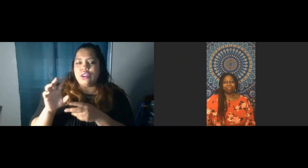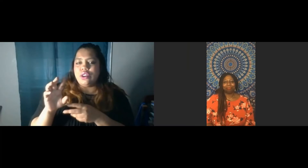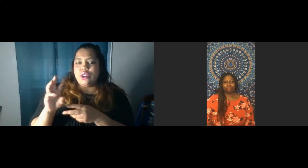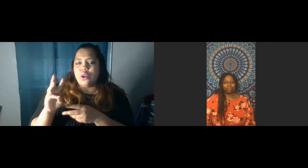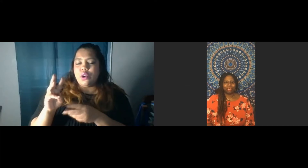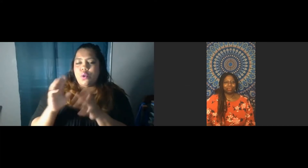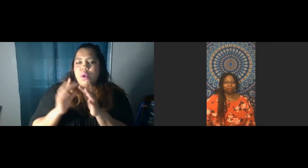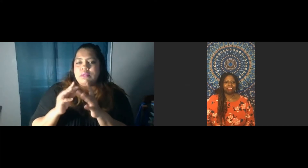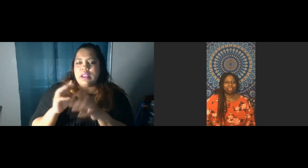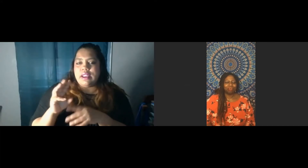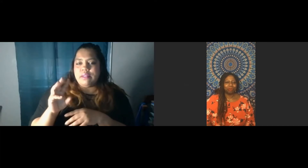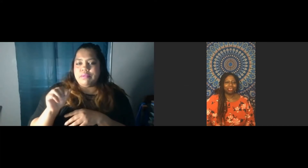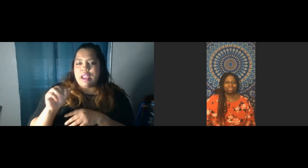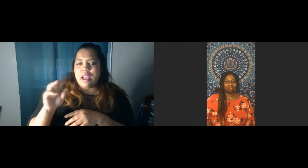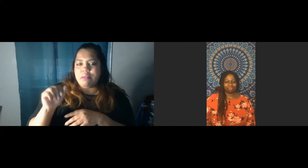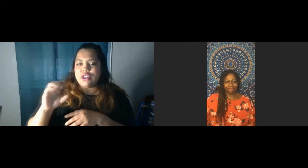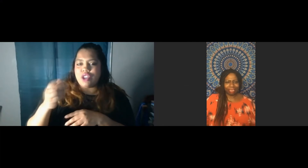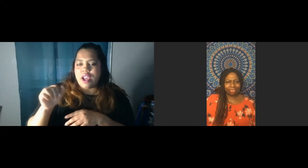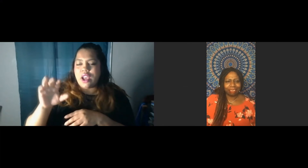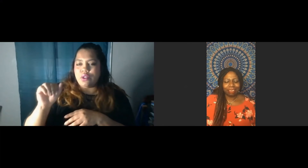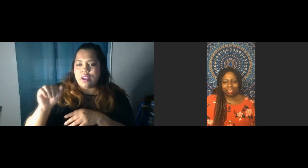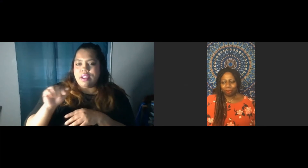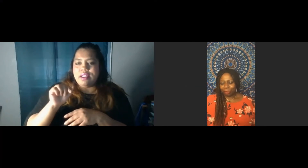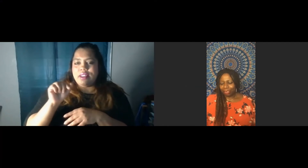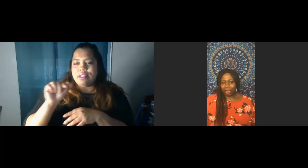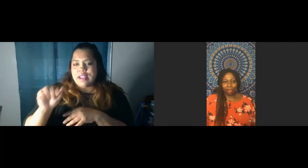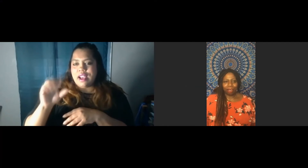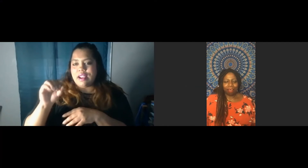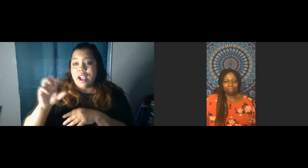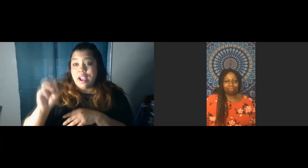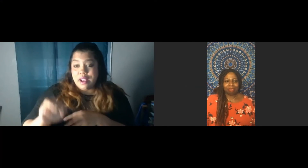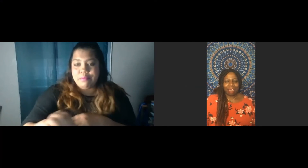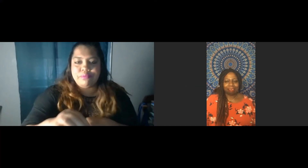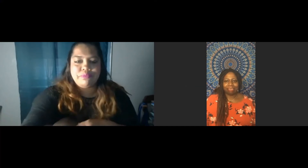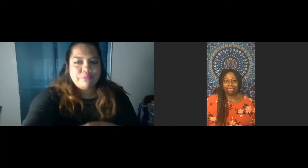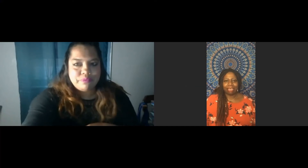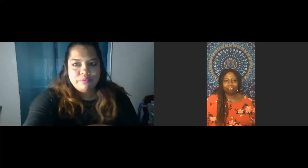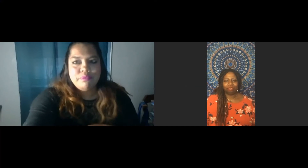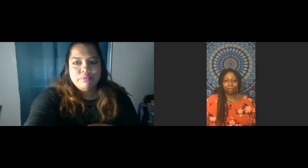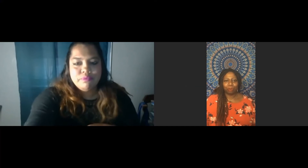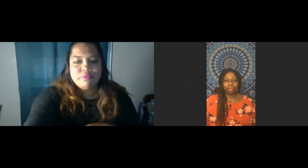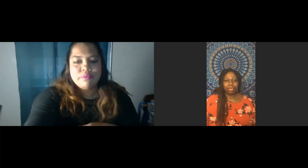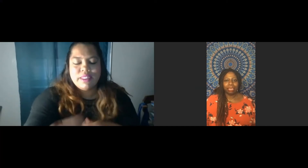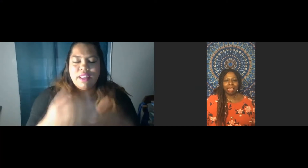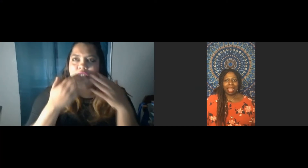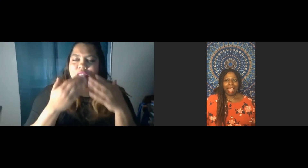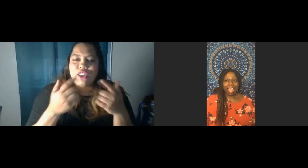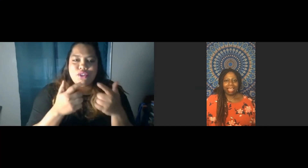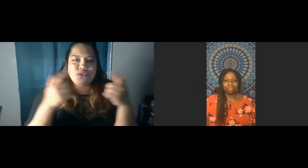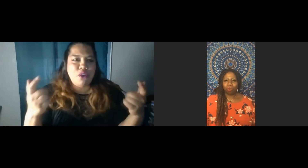So grateful to be here with everyone today. We are on this last day of